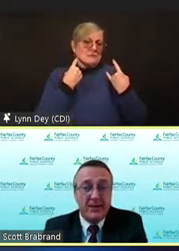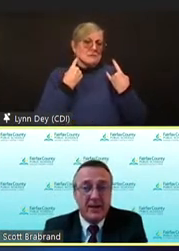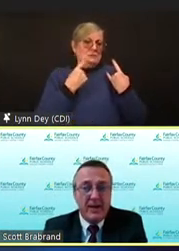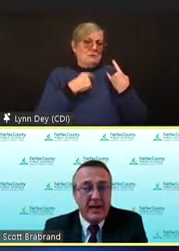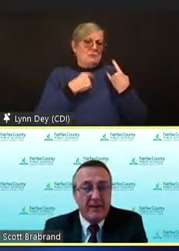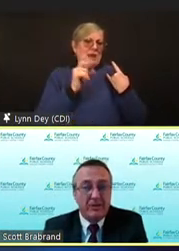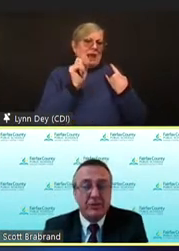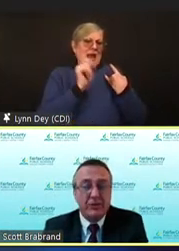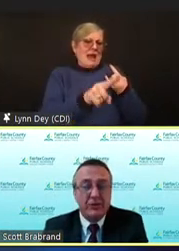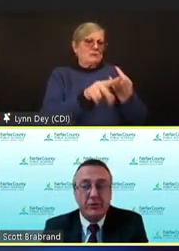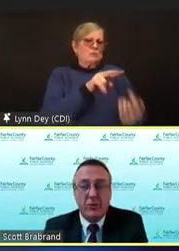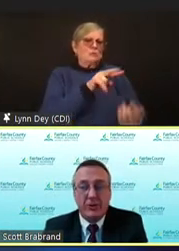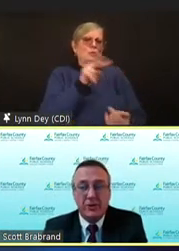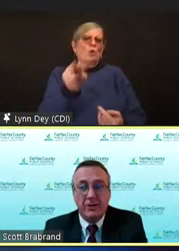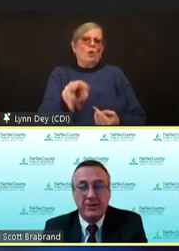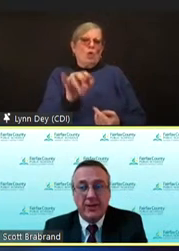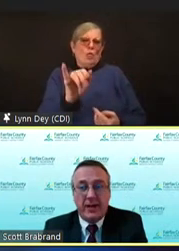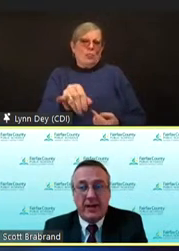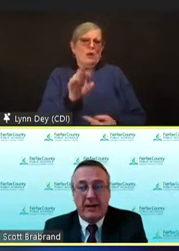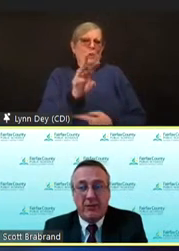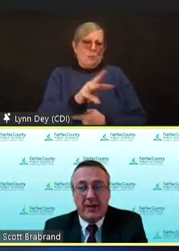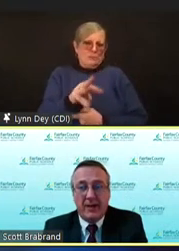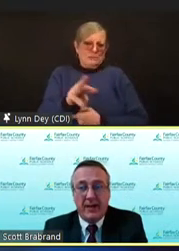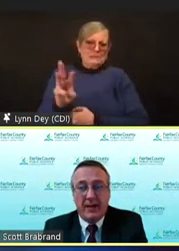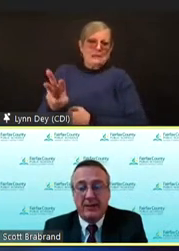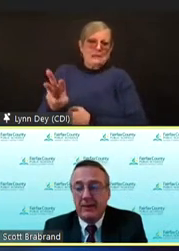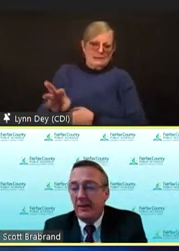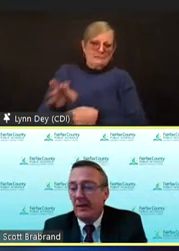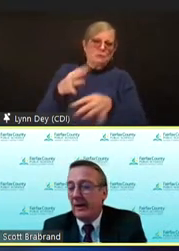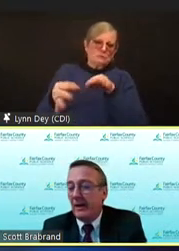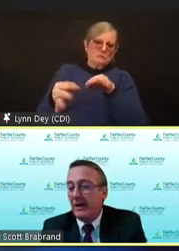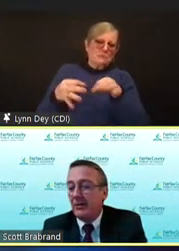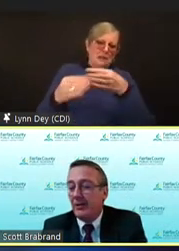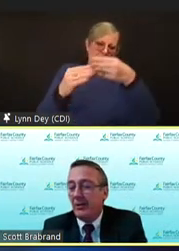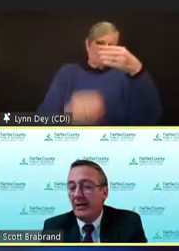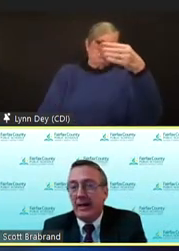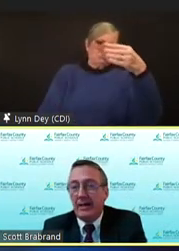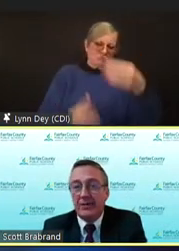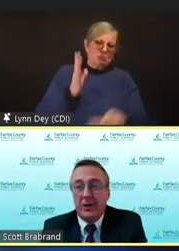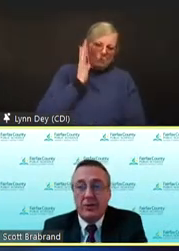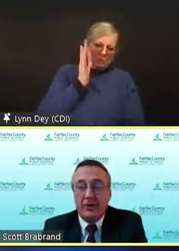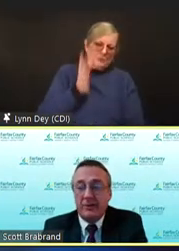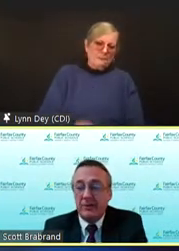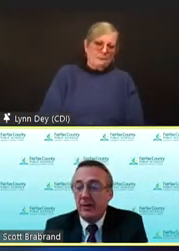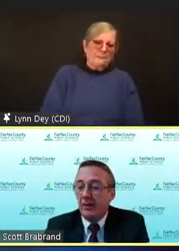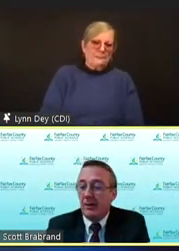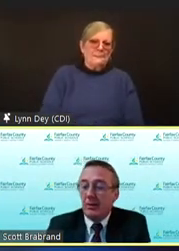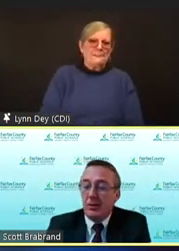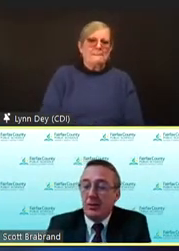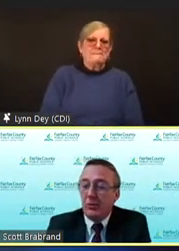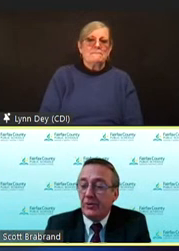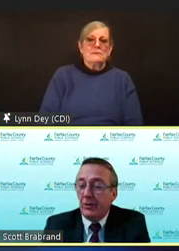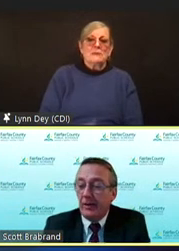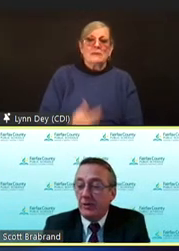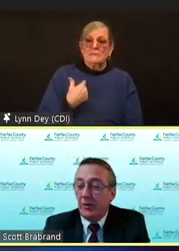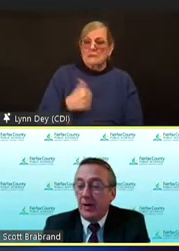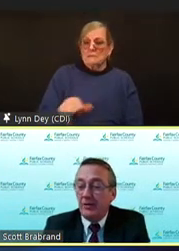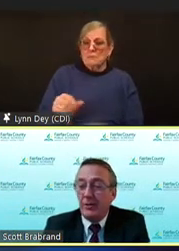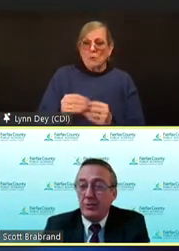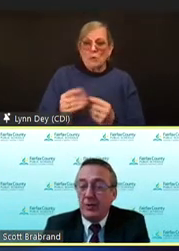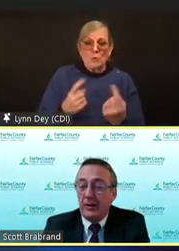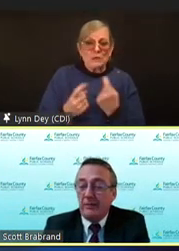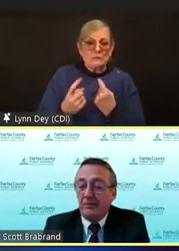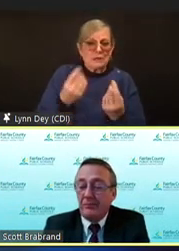if they have additional questions, they can certainly let us know. And, you know, we'll certainly